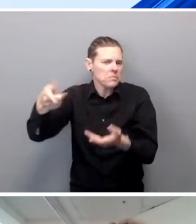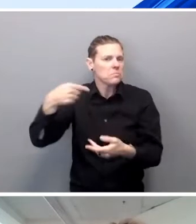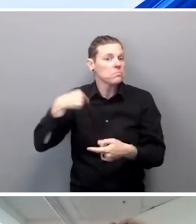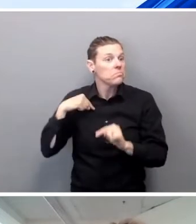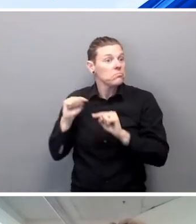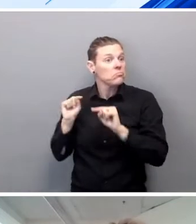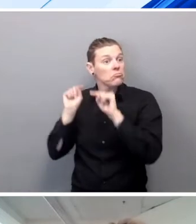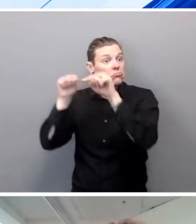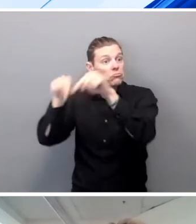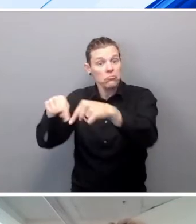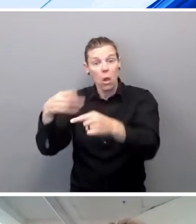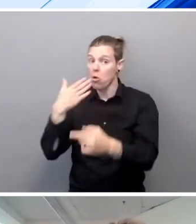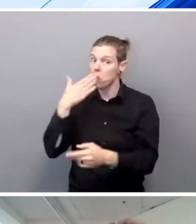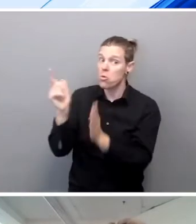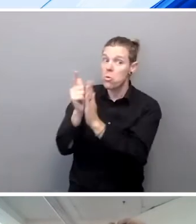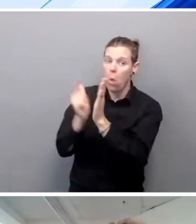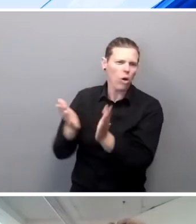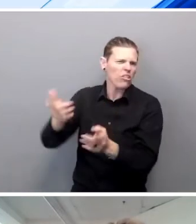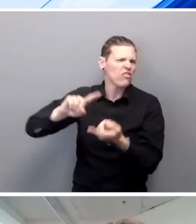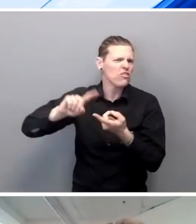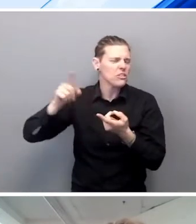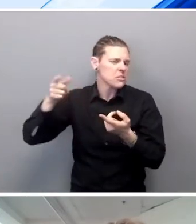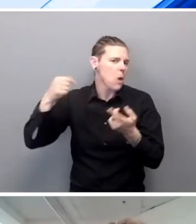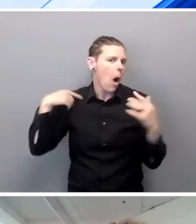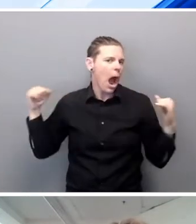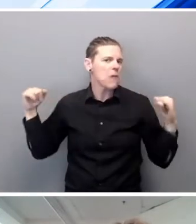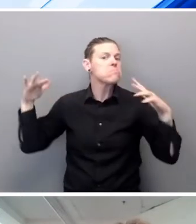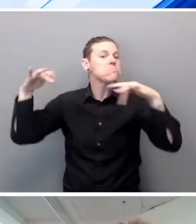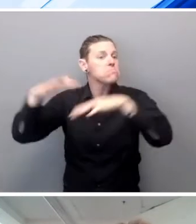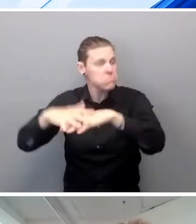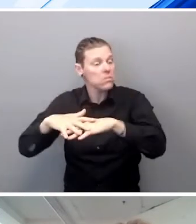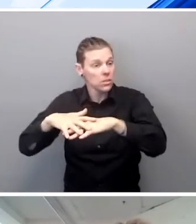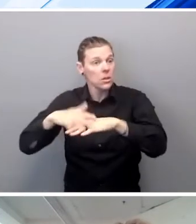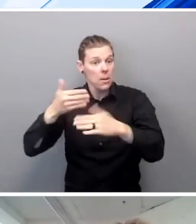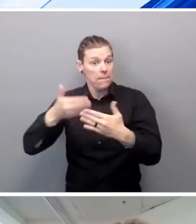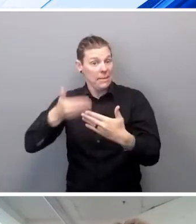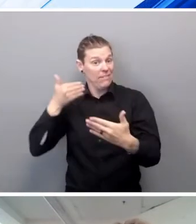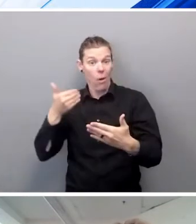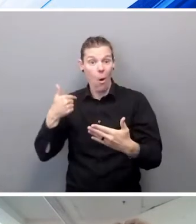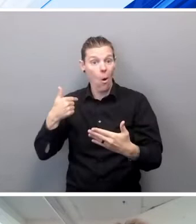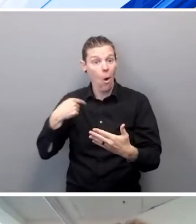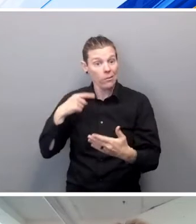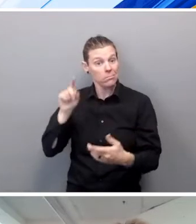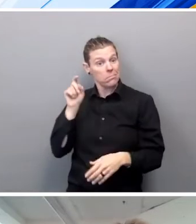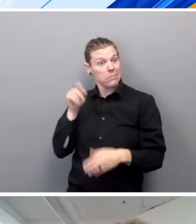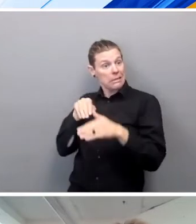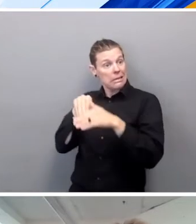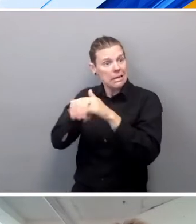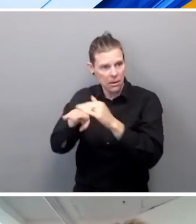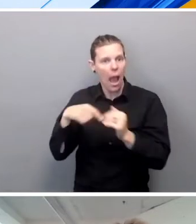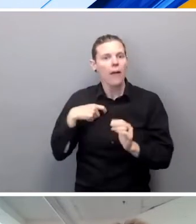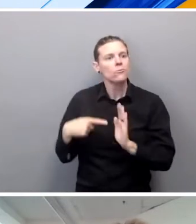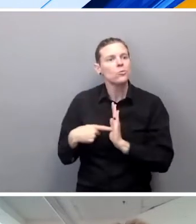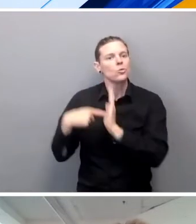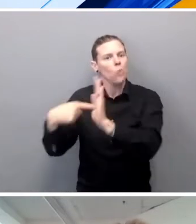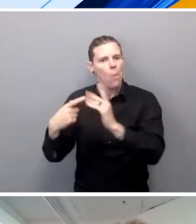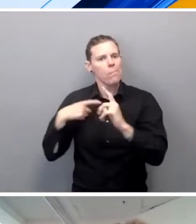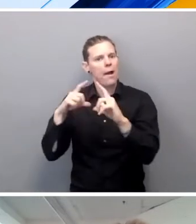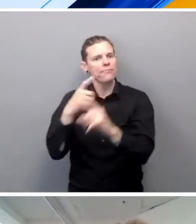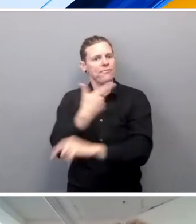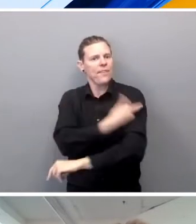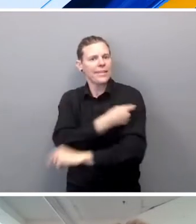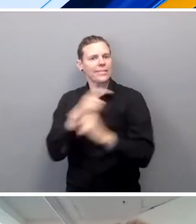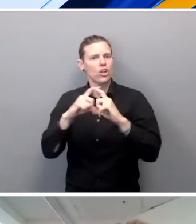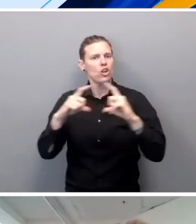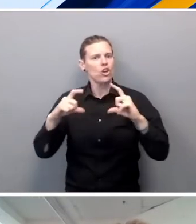works with him will tell you that. But to get in, we had to show proof of vaccination or a test